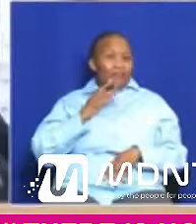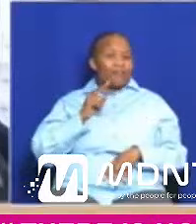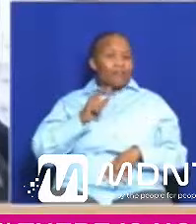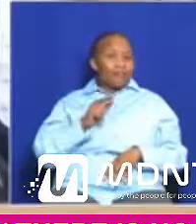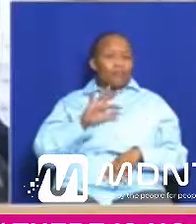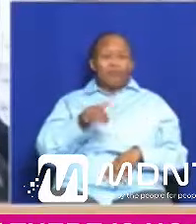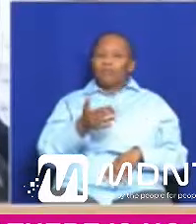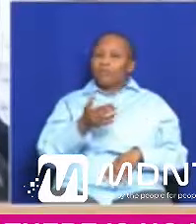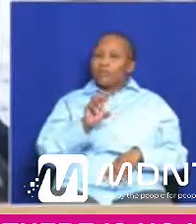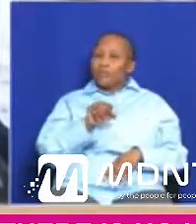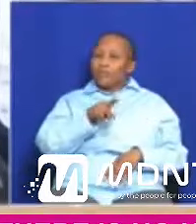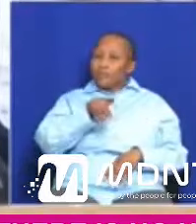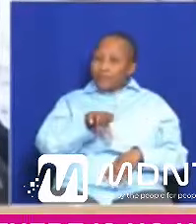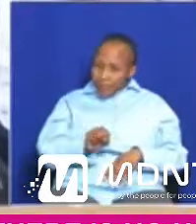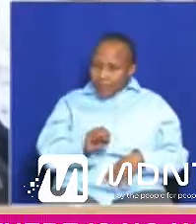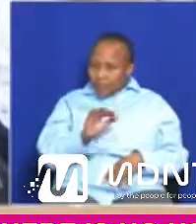only contractual issues.